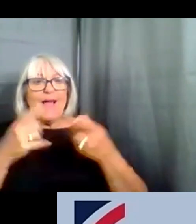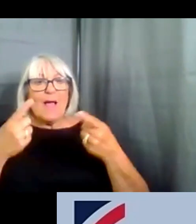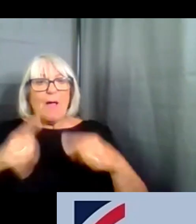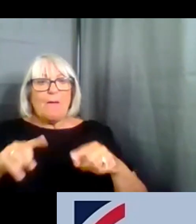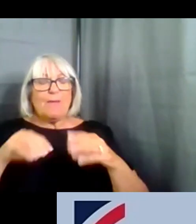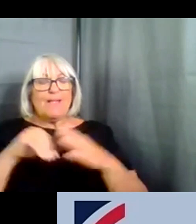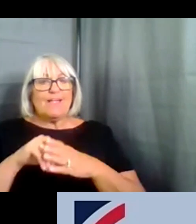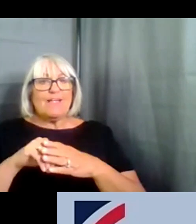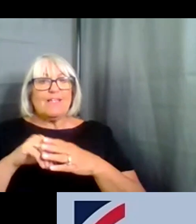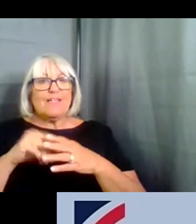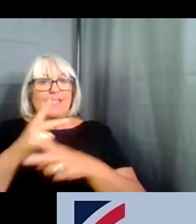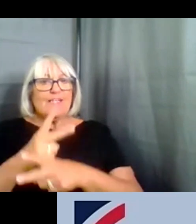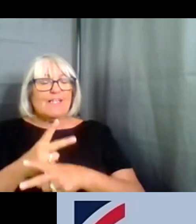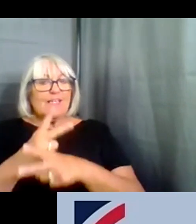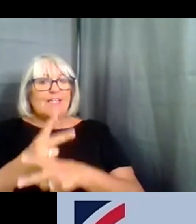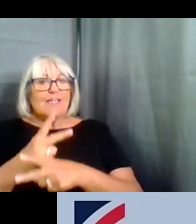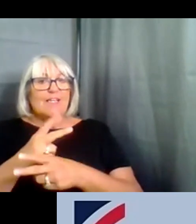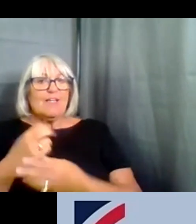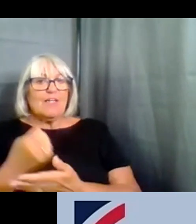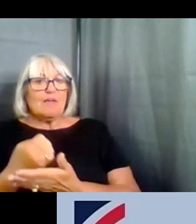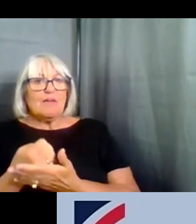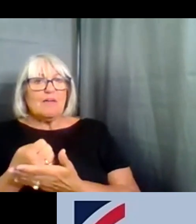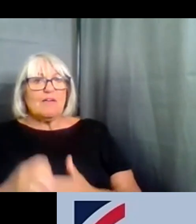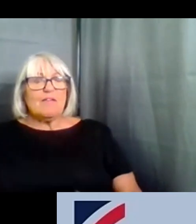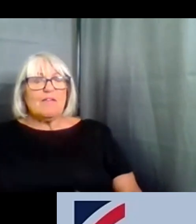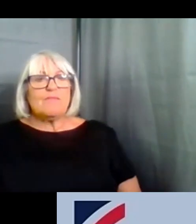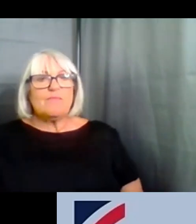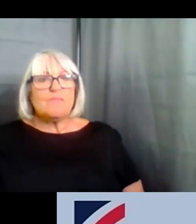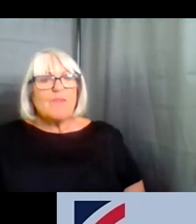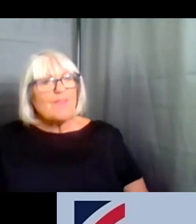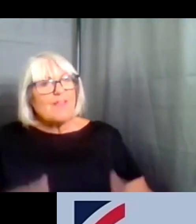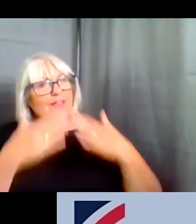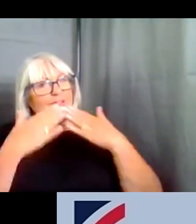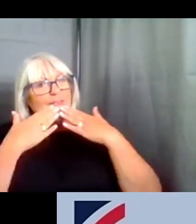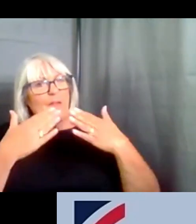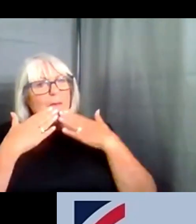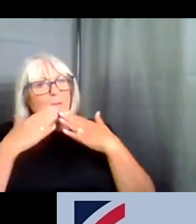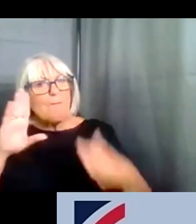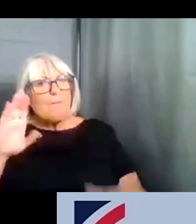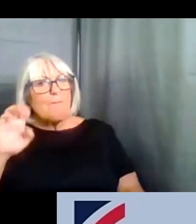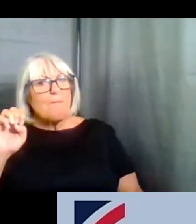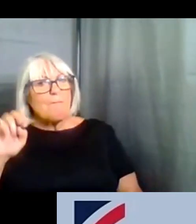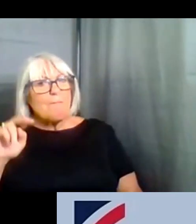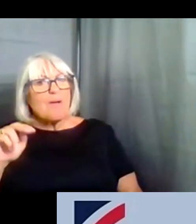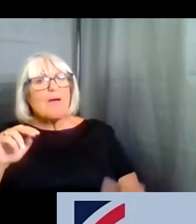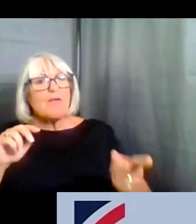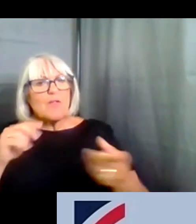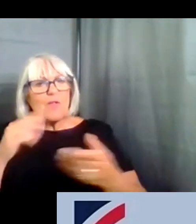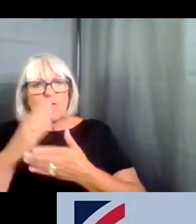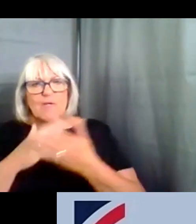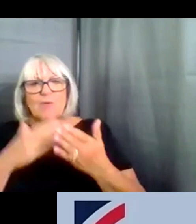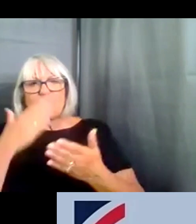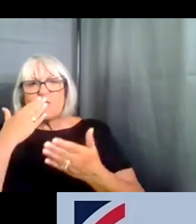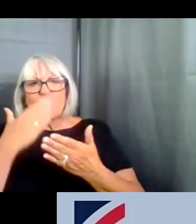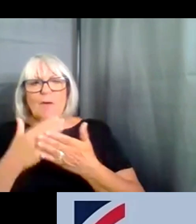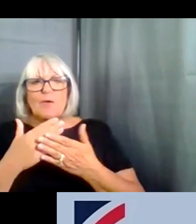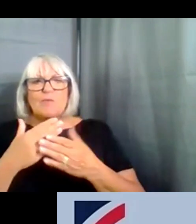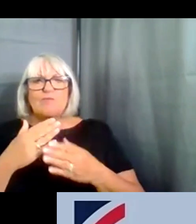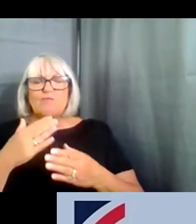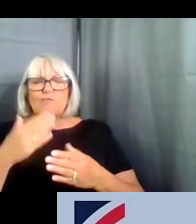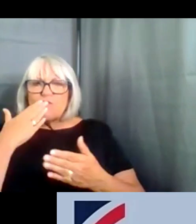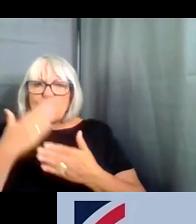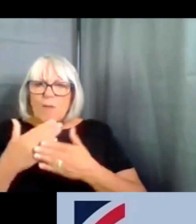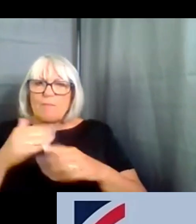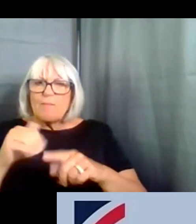economy. Great. Thank you so much for that, Ben. So it certainly sounds like there are some effective practices and other industries that might support